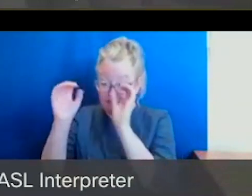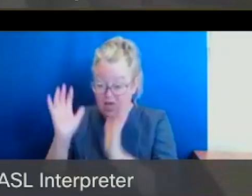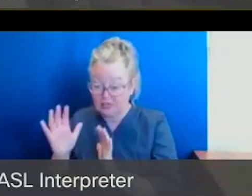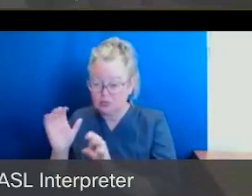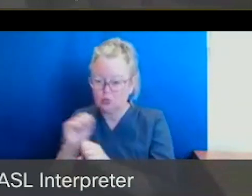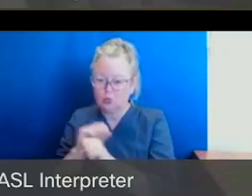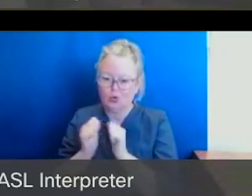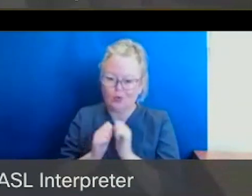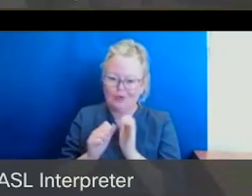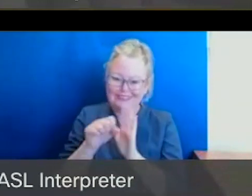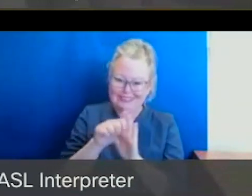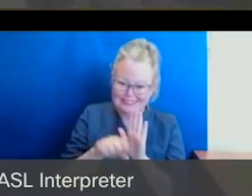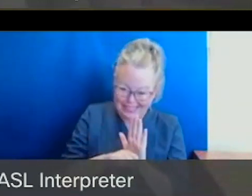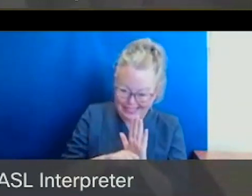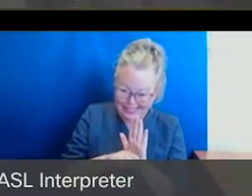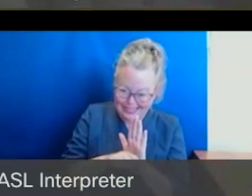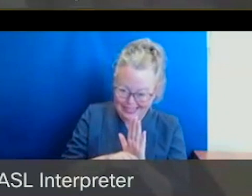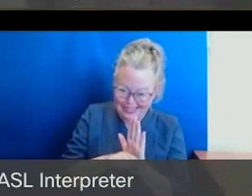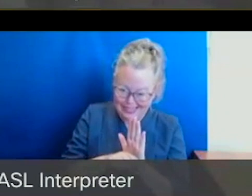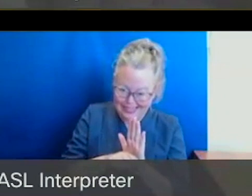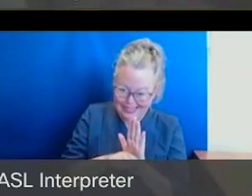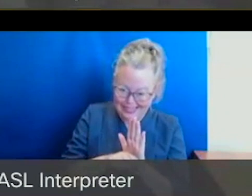state?